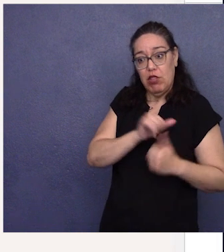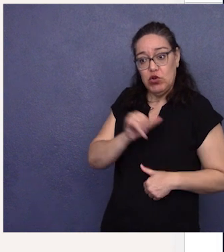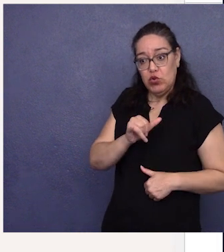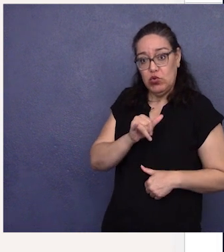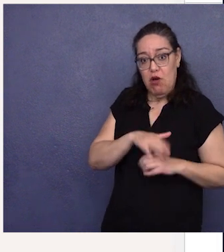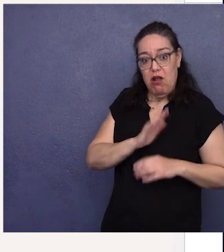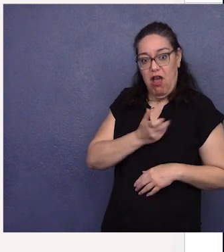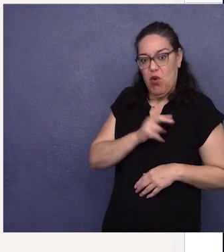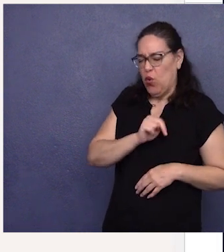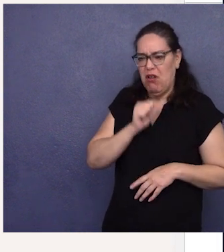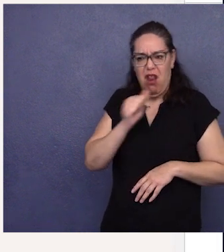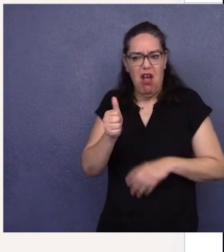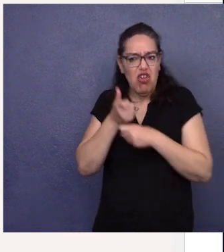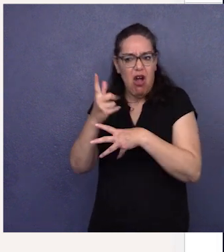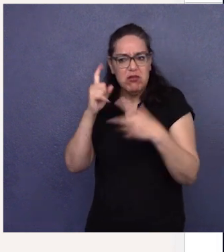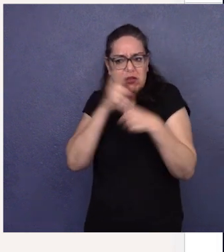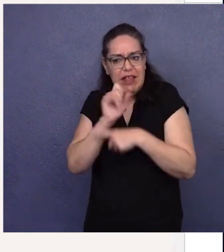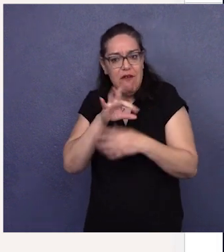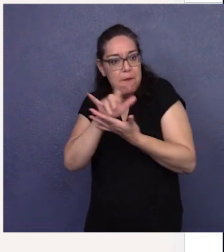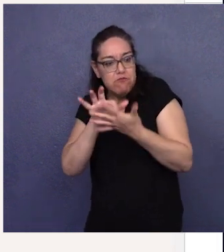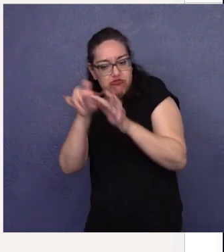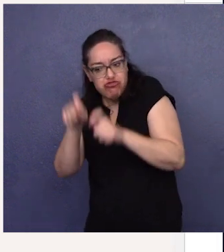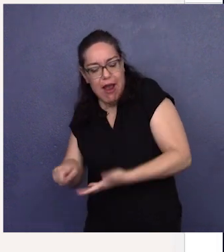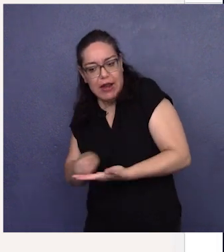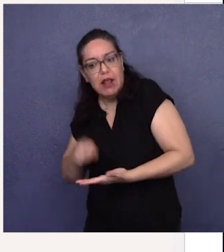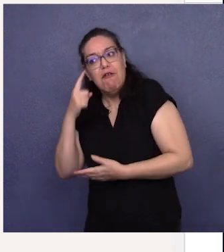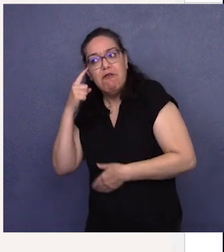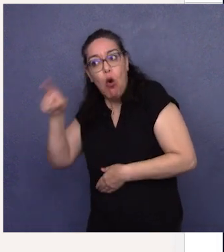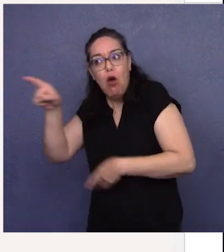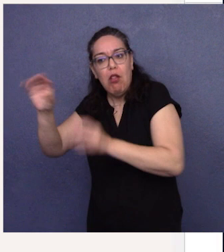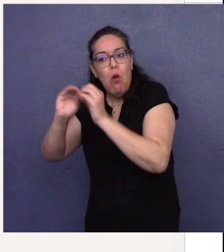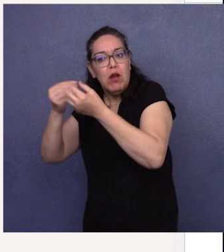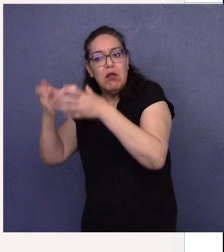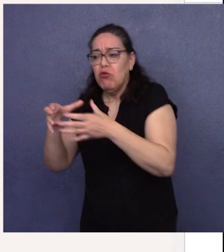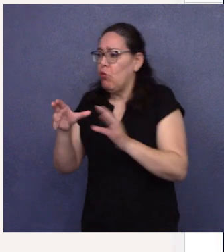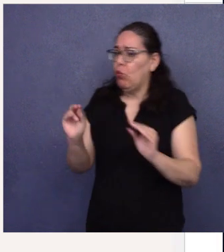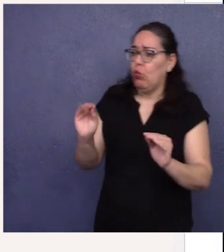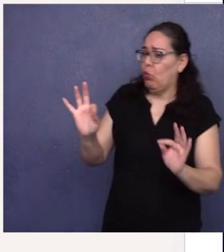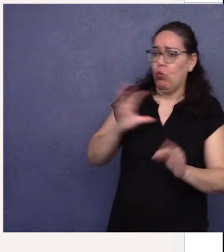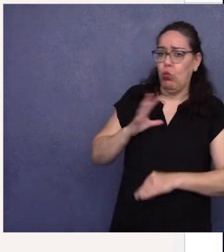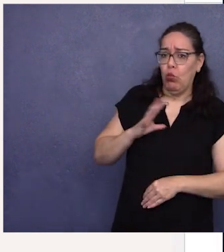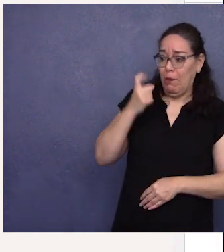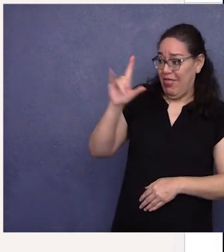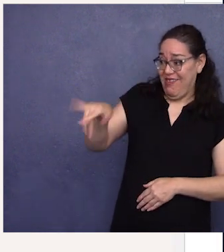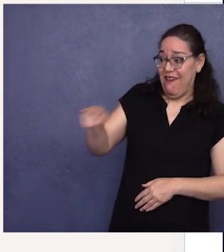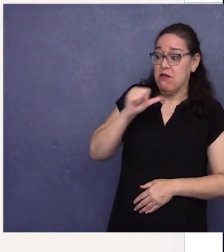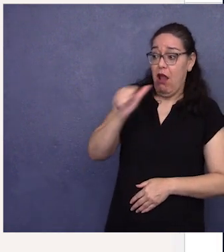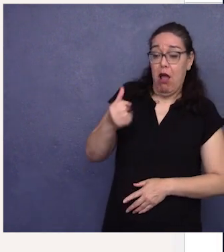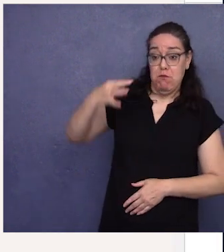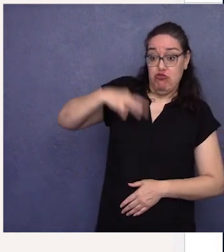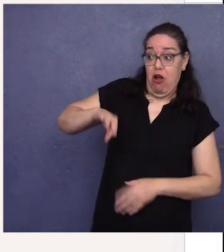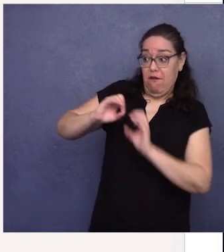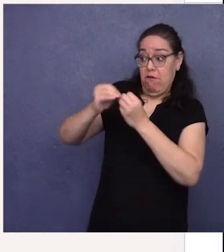complicate things if I'm writing this on behalf of a certain organization. No, as long as the nonprofit that you were writing the application